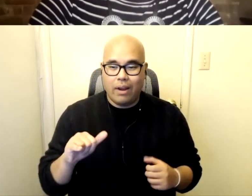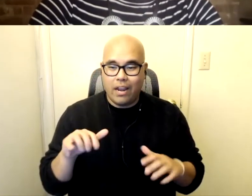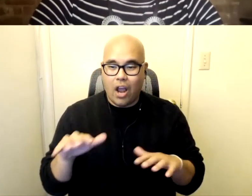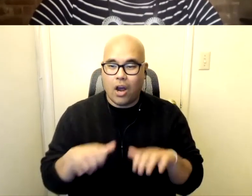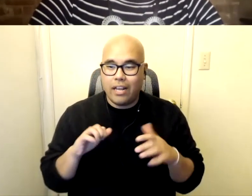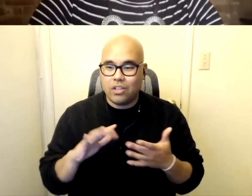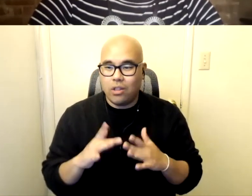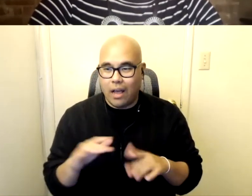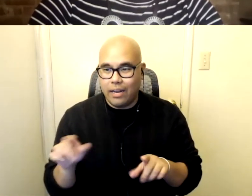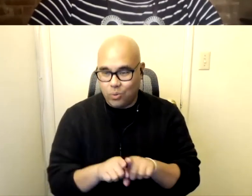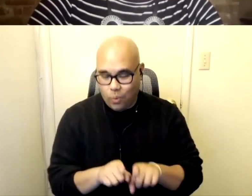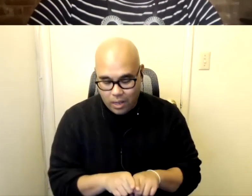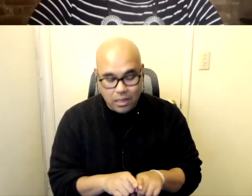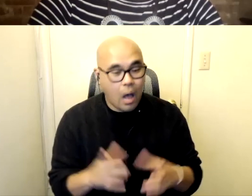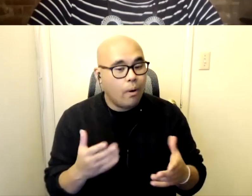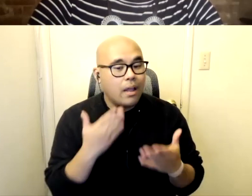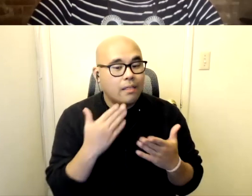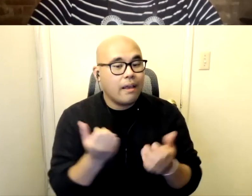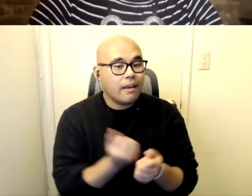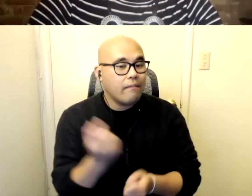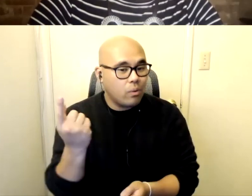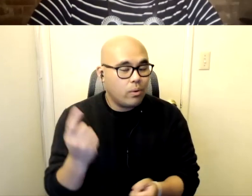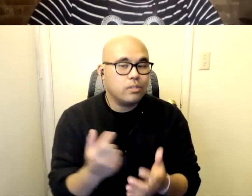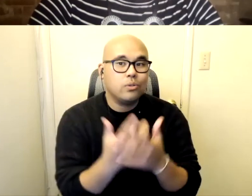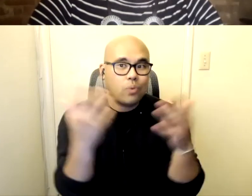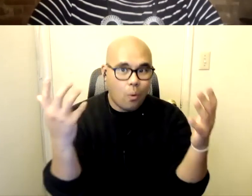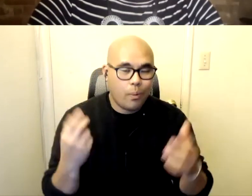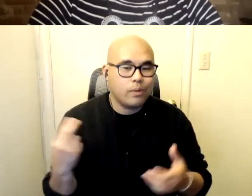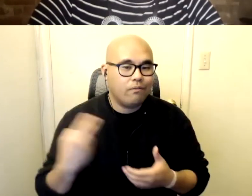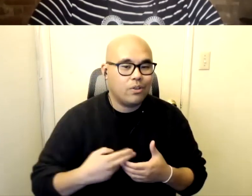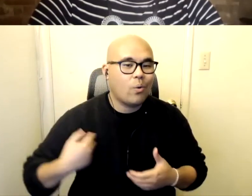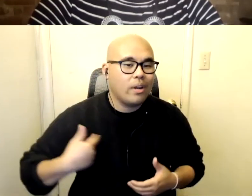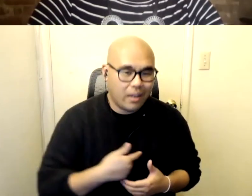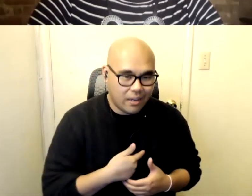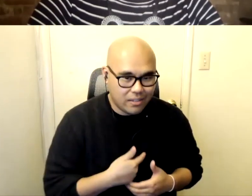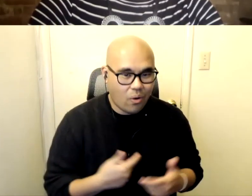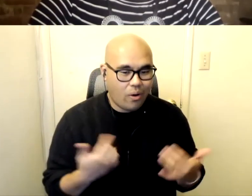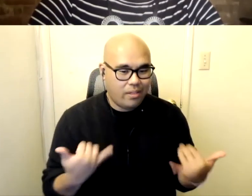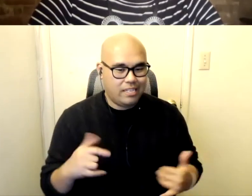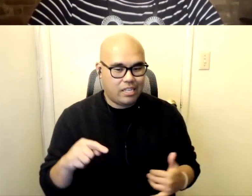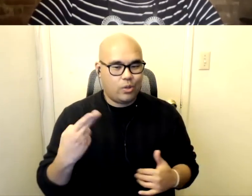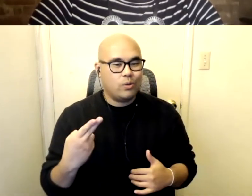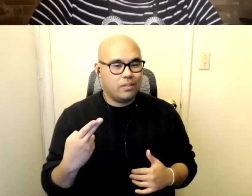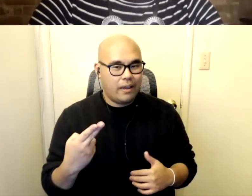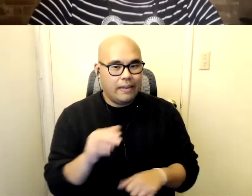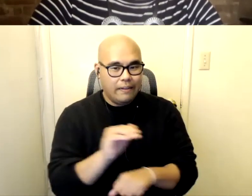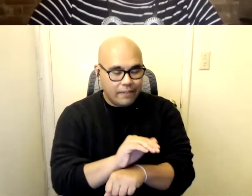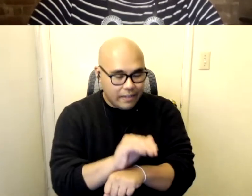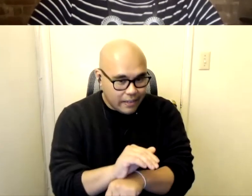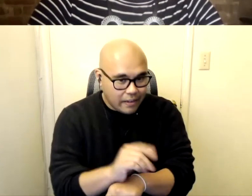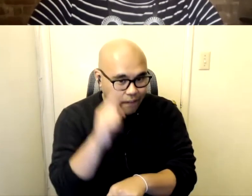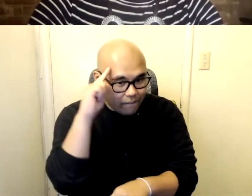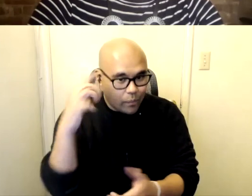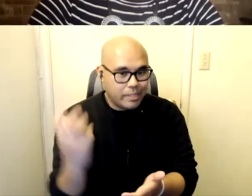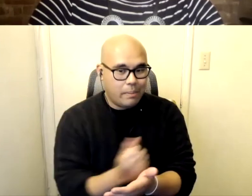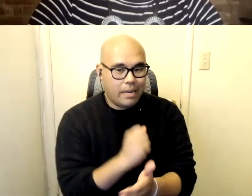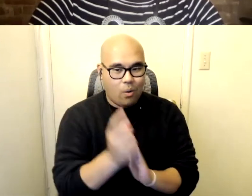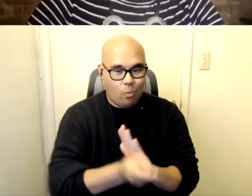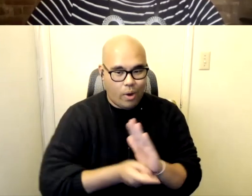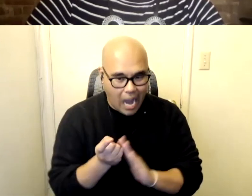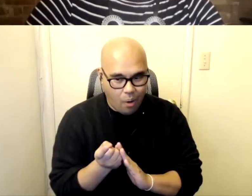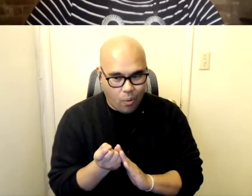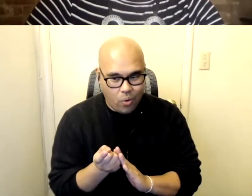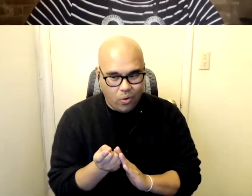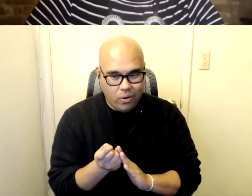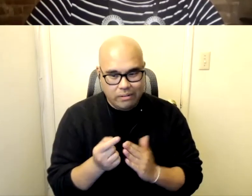to thank everyone so much for joining us on this Thursday evening, for spending an hour and change